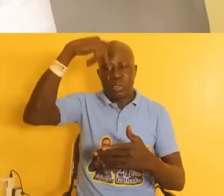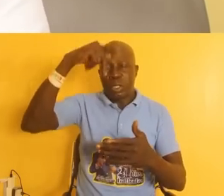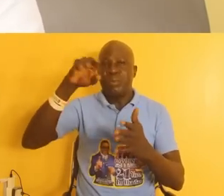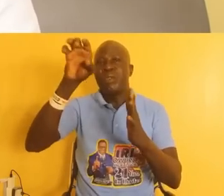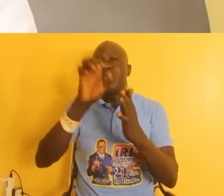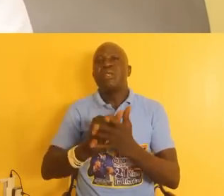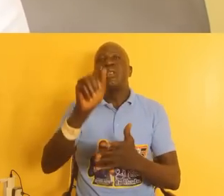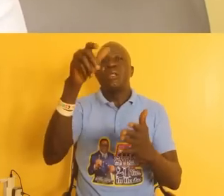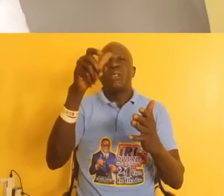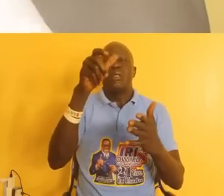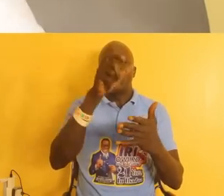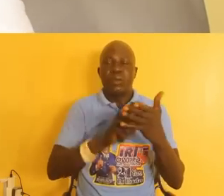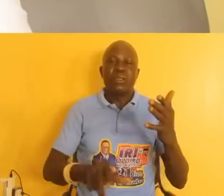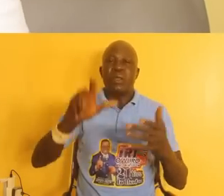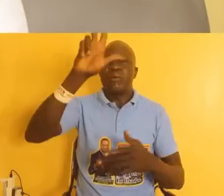Psalms,